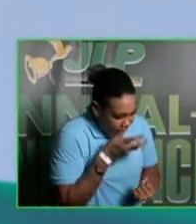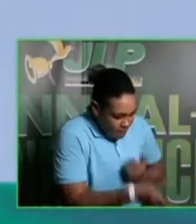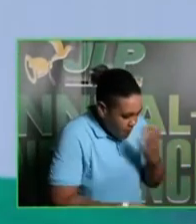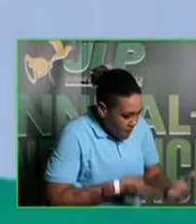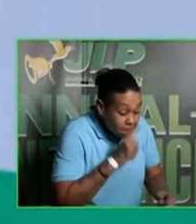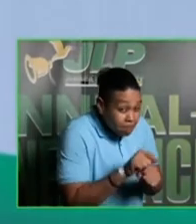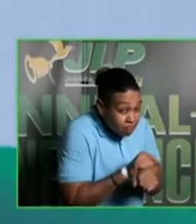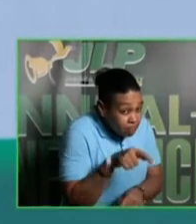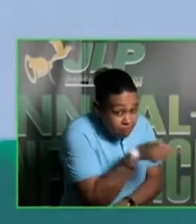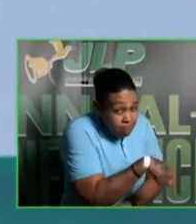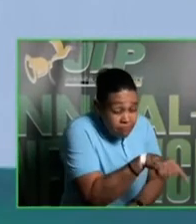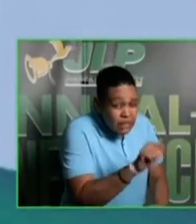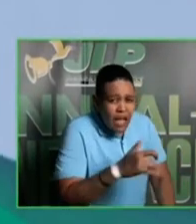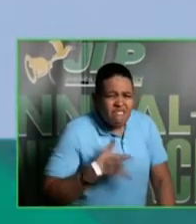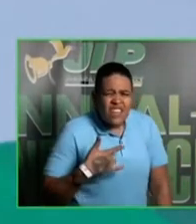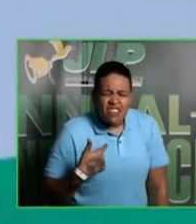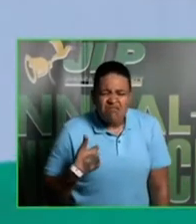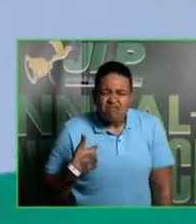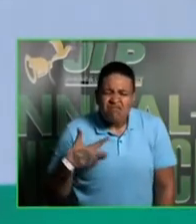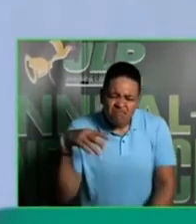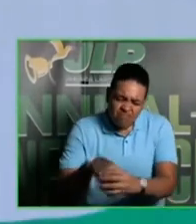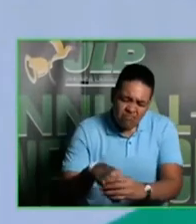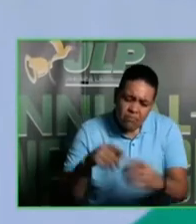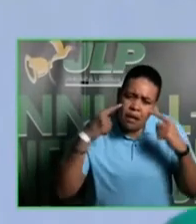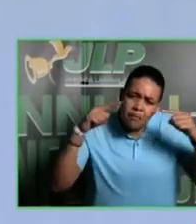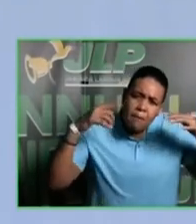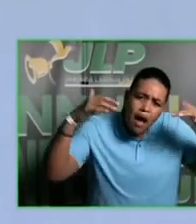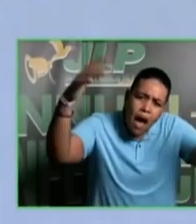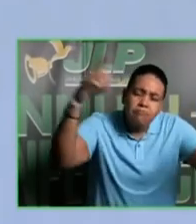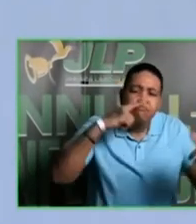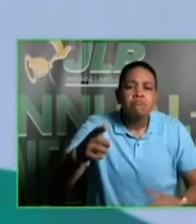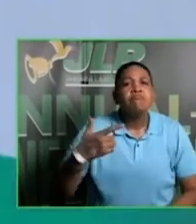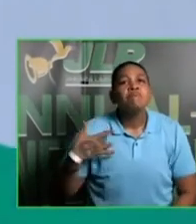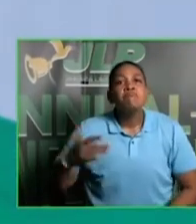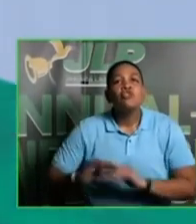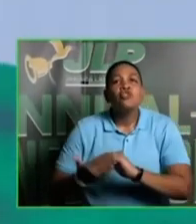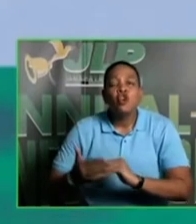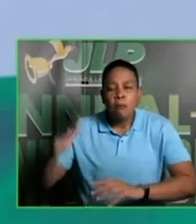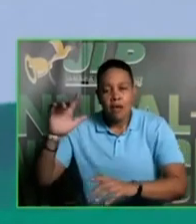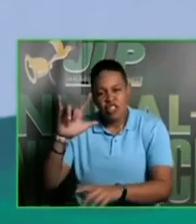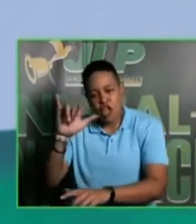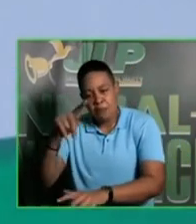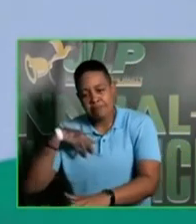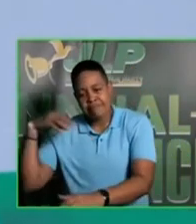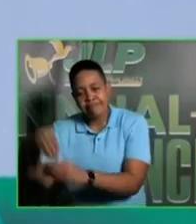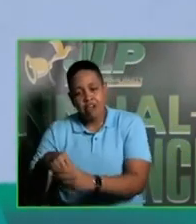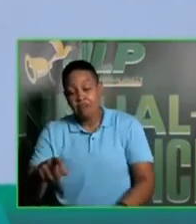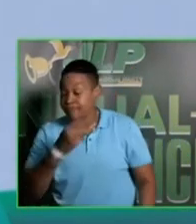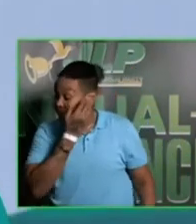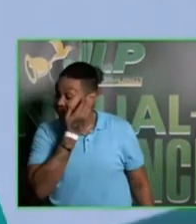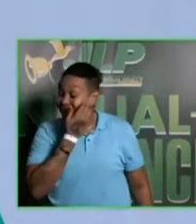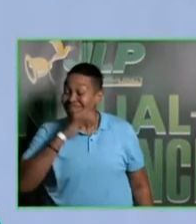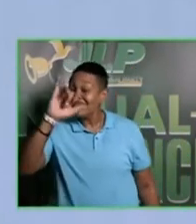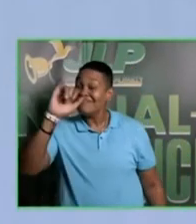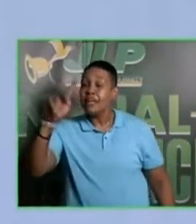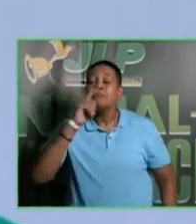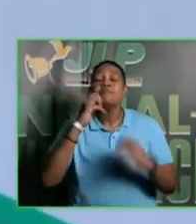that they too can feel a part of the prosperity train of the Jamaica Labour Party. JLP cares